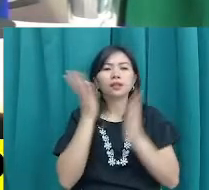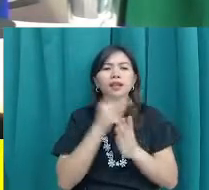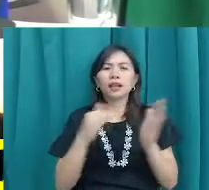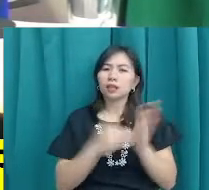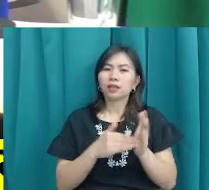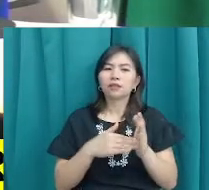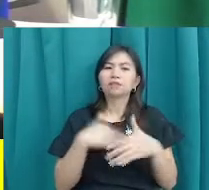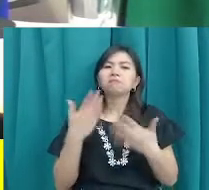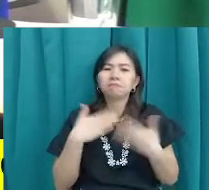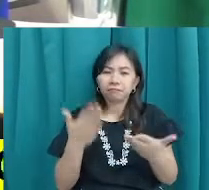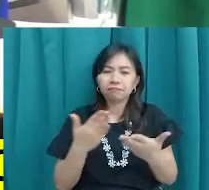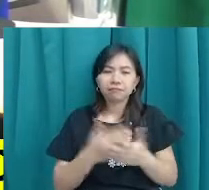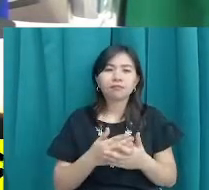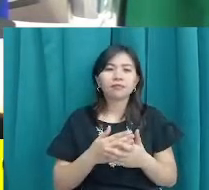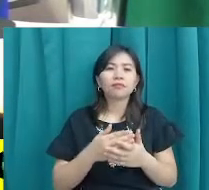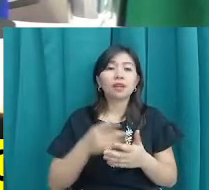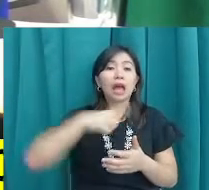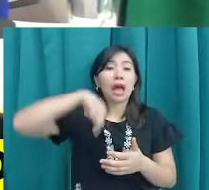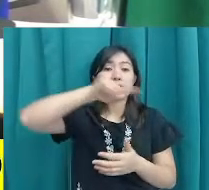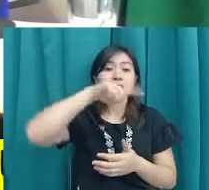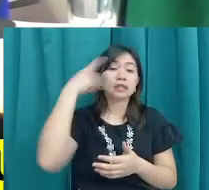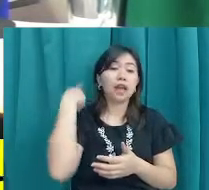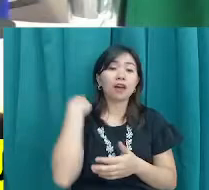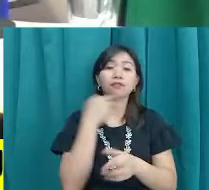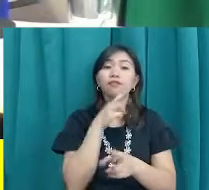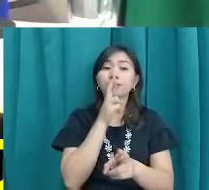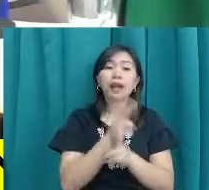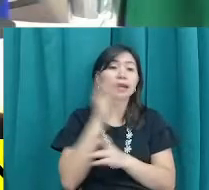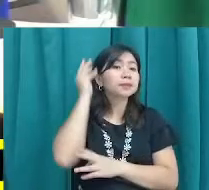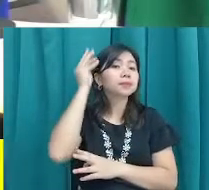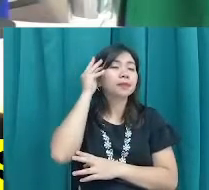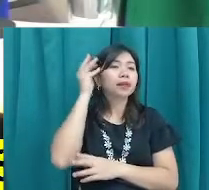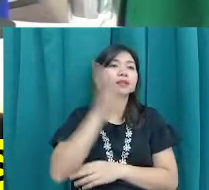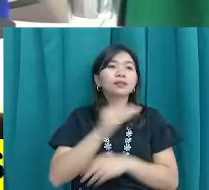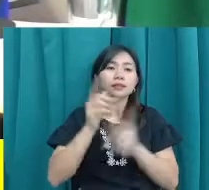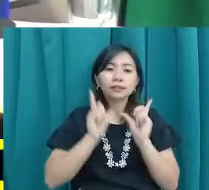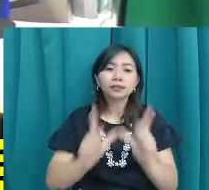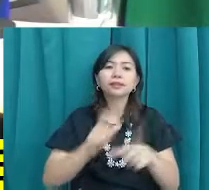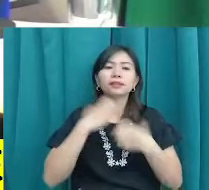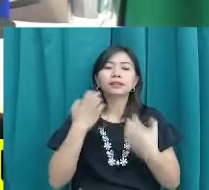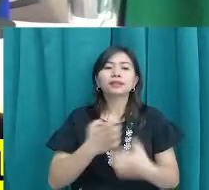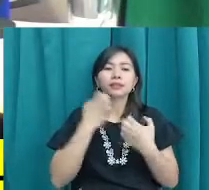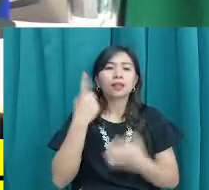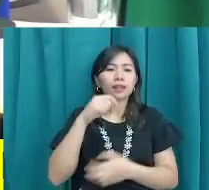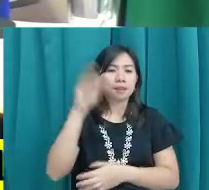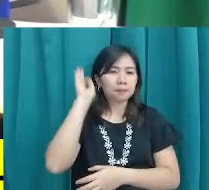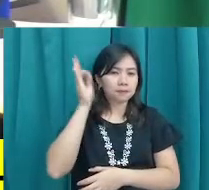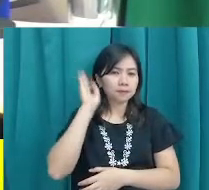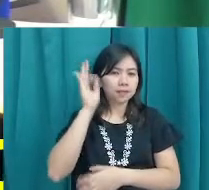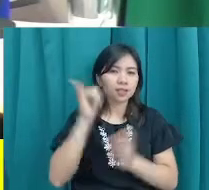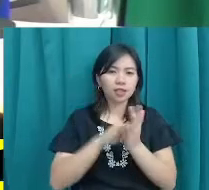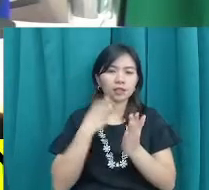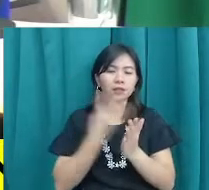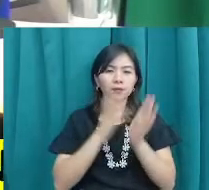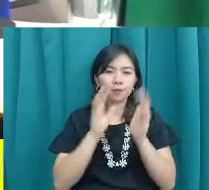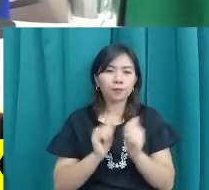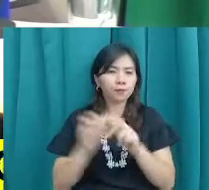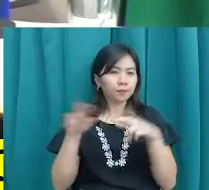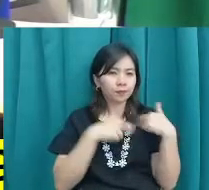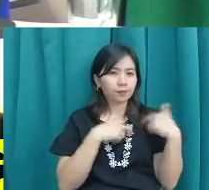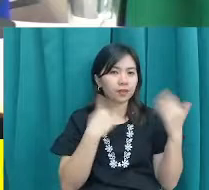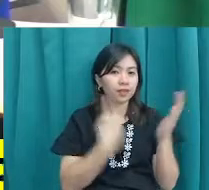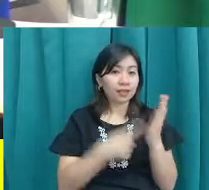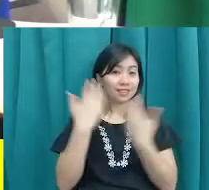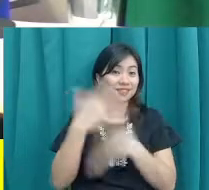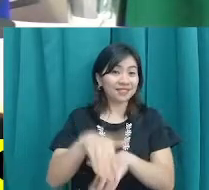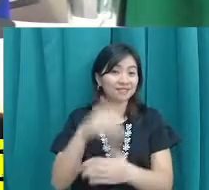yan na may tama tayong attitude, tamang kaisipan, and let's enjoy the preaching na matatanggap natin mamaya pong gabi.